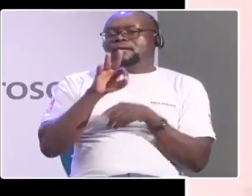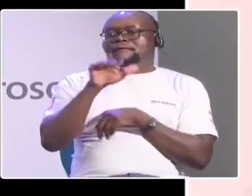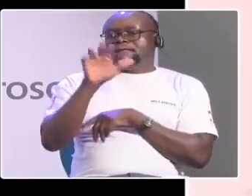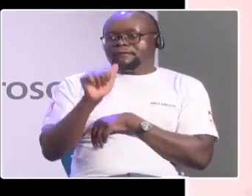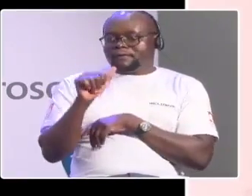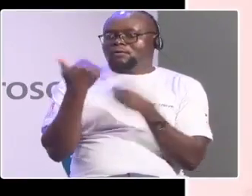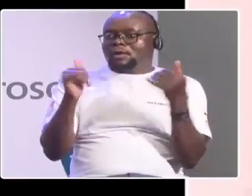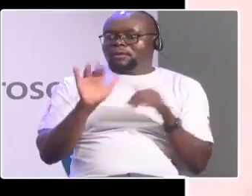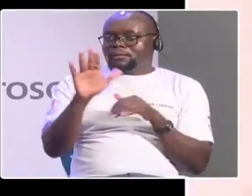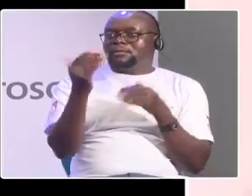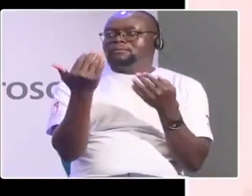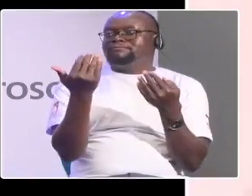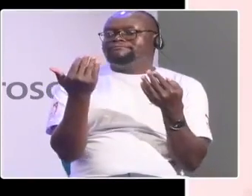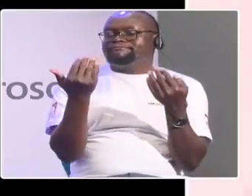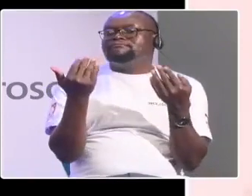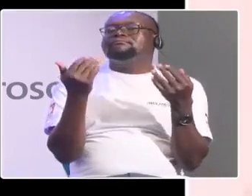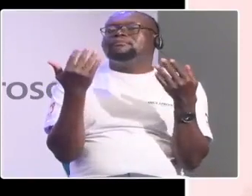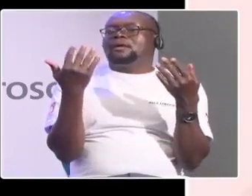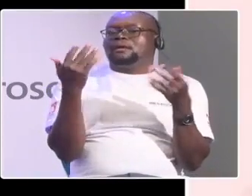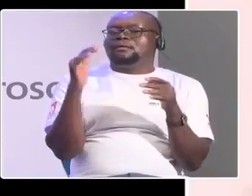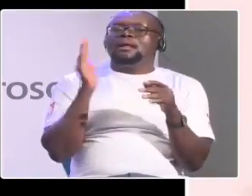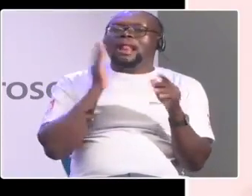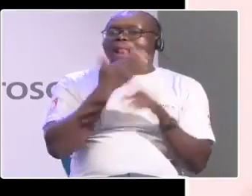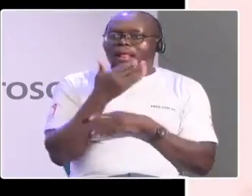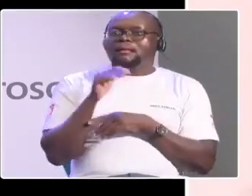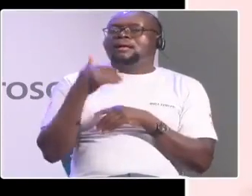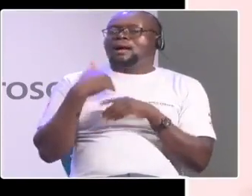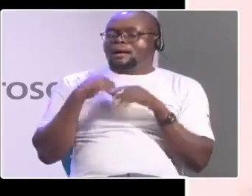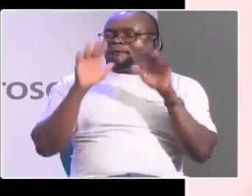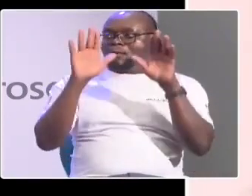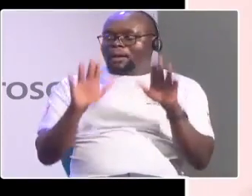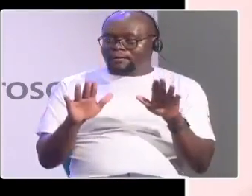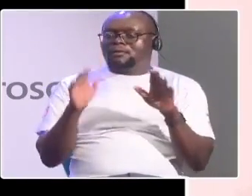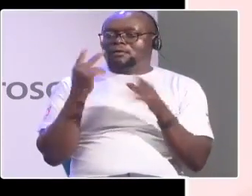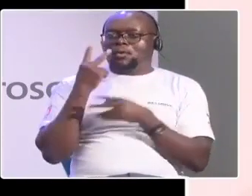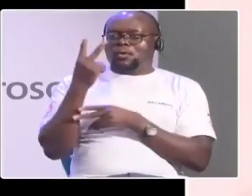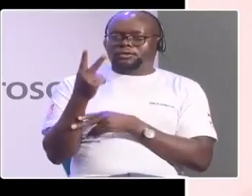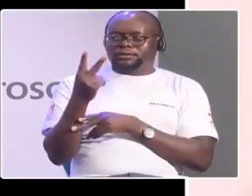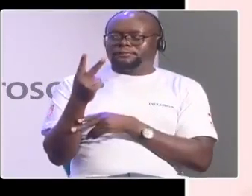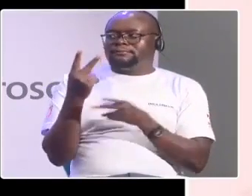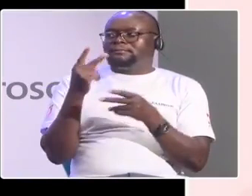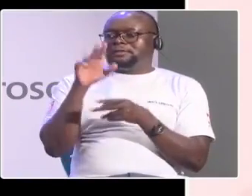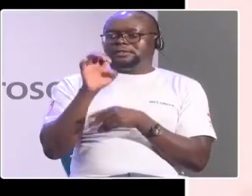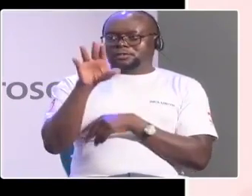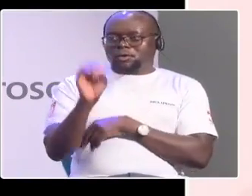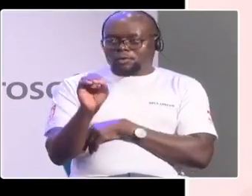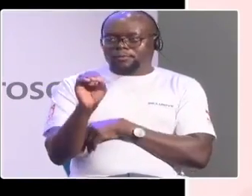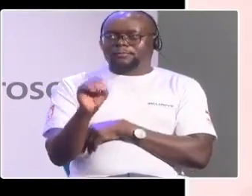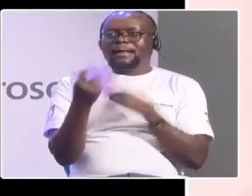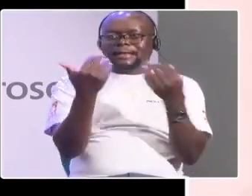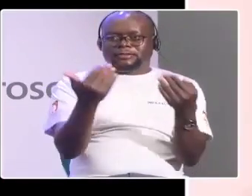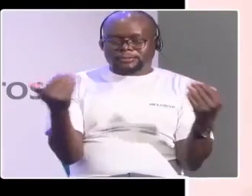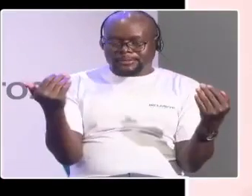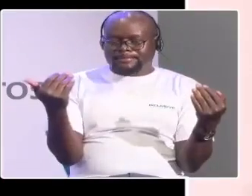you can play with your chin and finger switches. And it's been really wonderful watching CEOs and